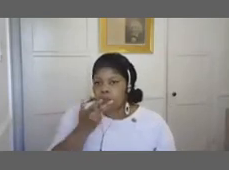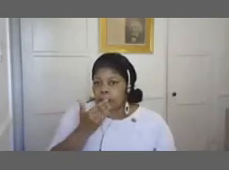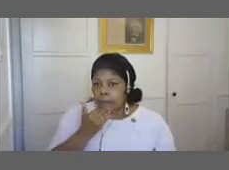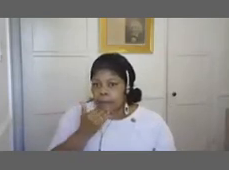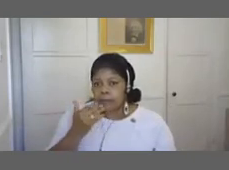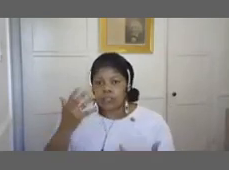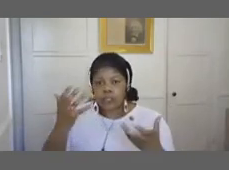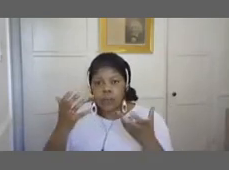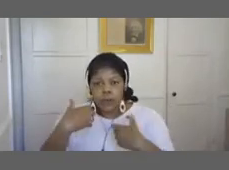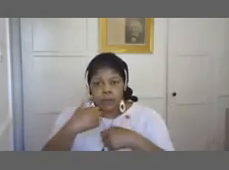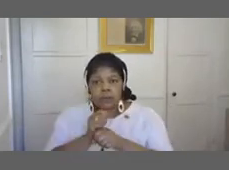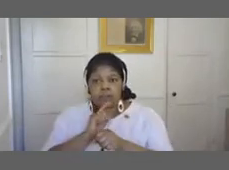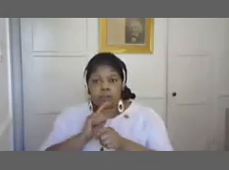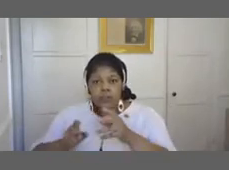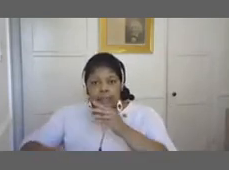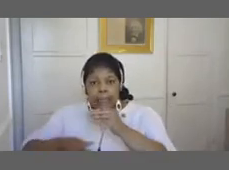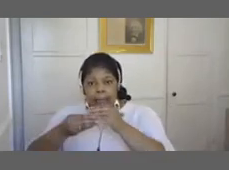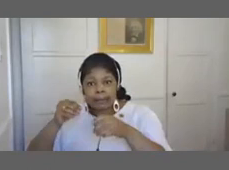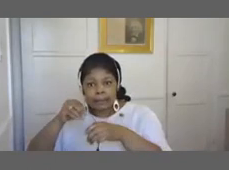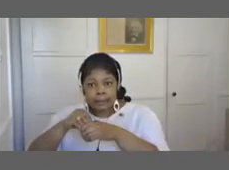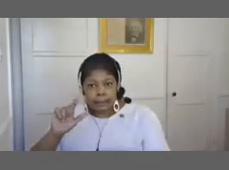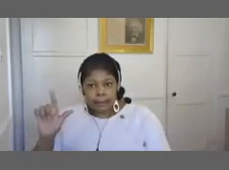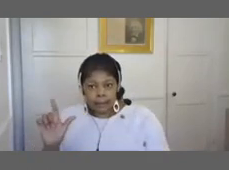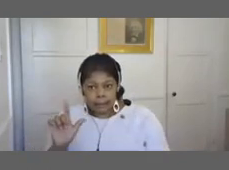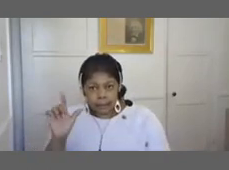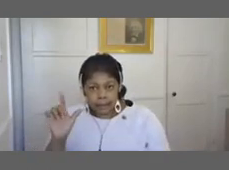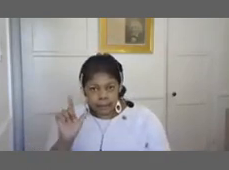color. And I'll name it burnt orange.